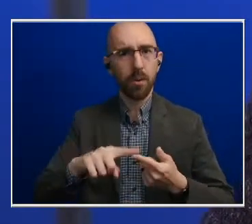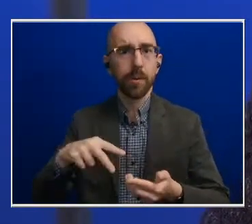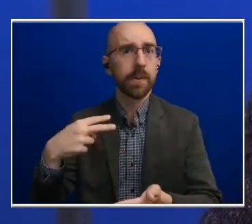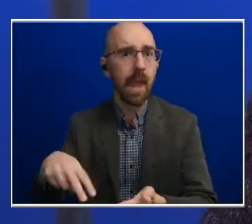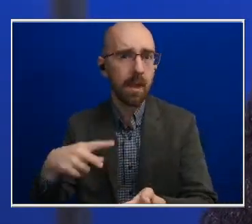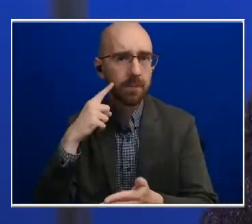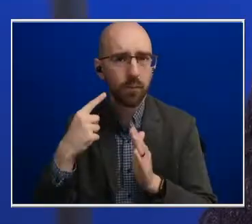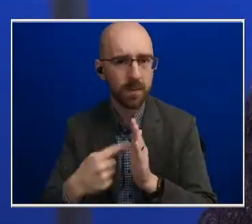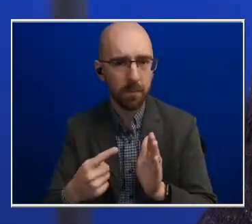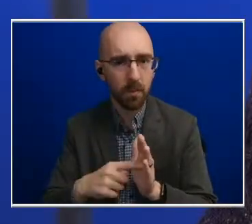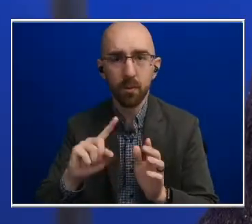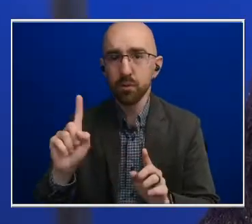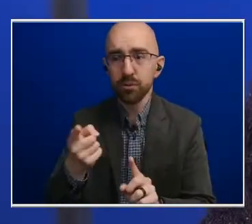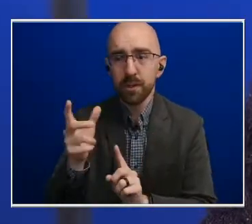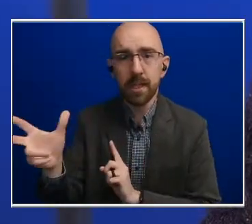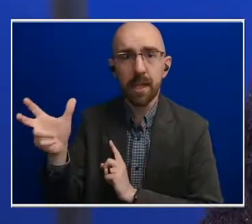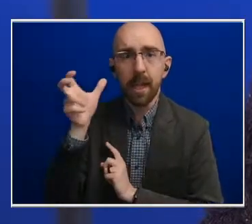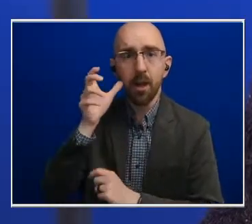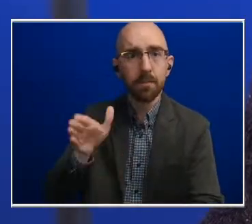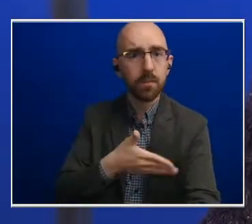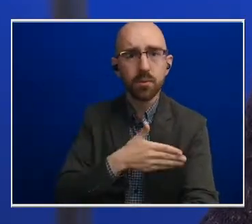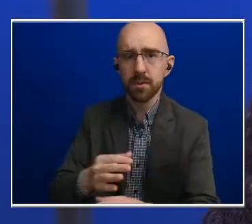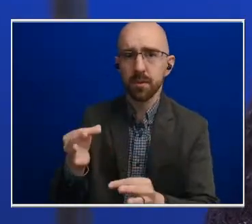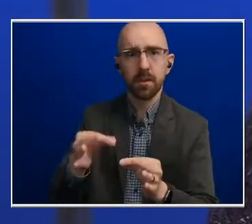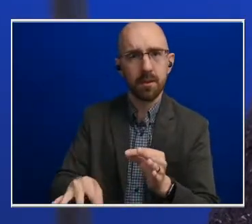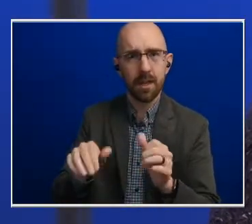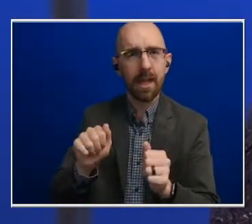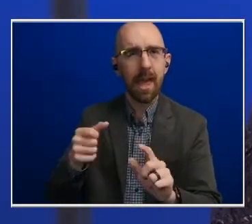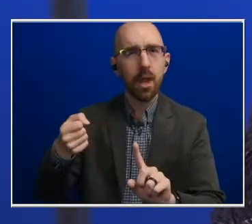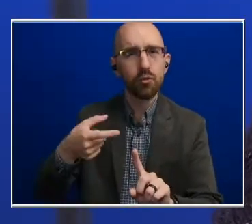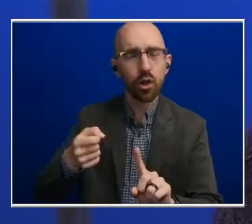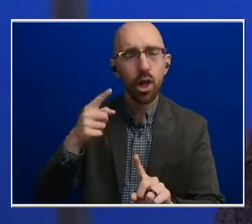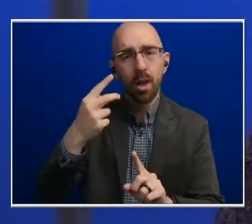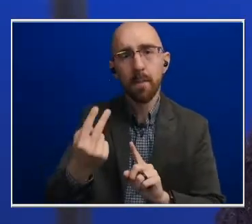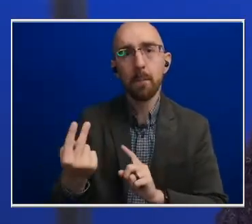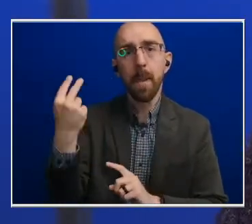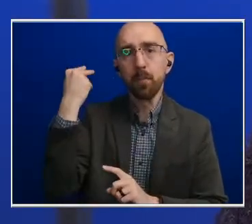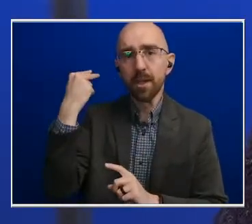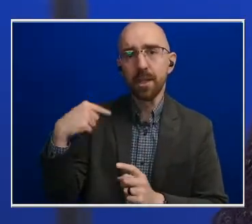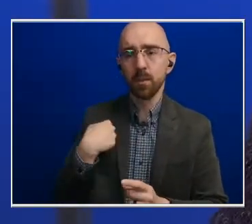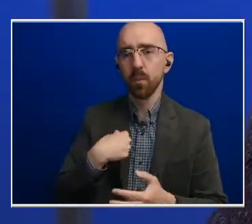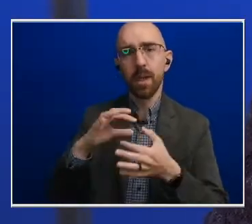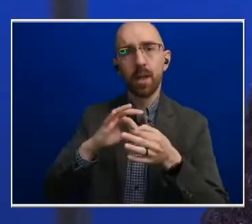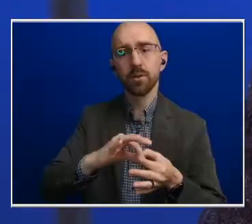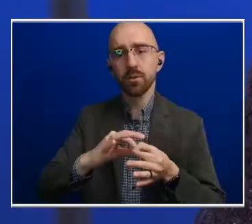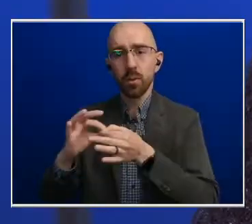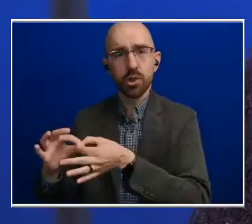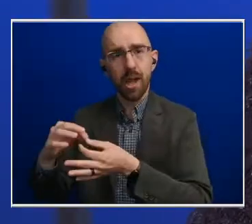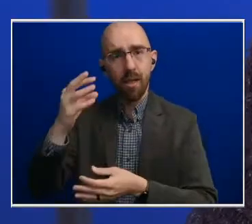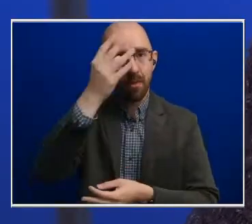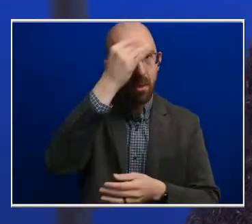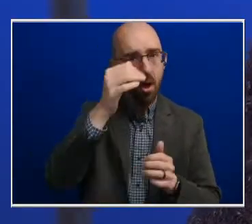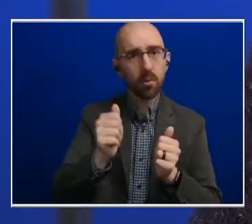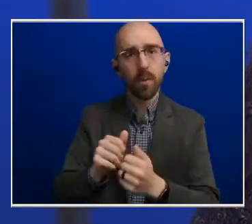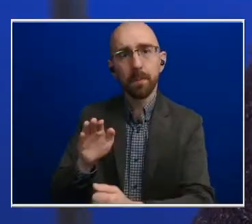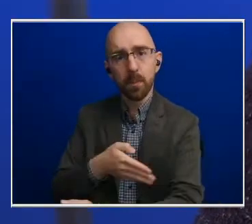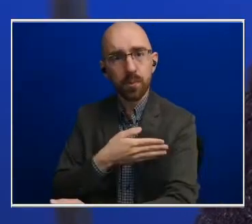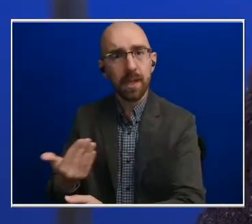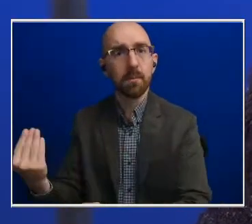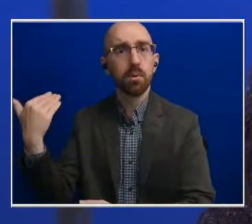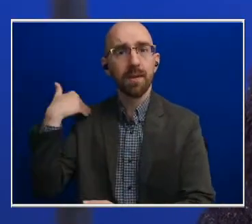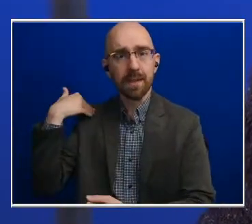music. So it also can trigger memories, what we associate with music previously, and